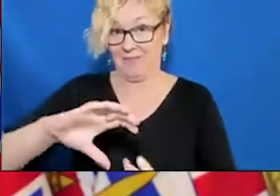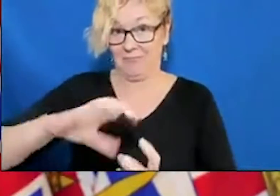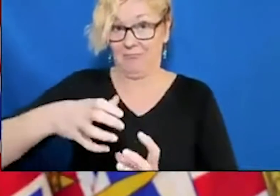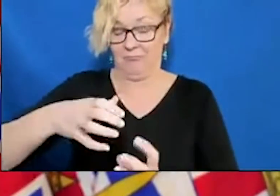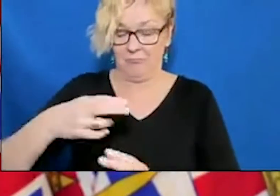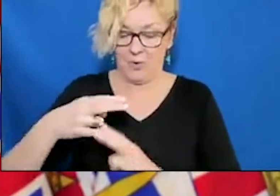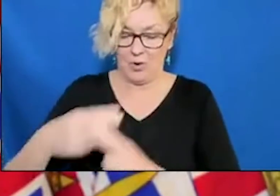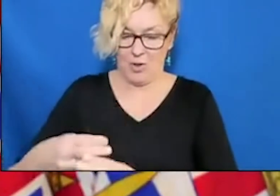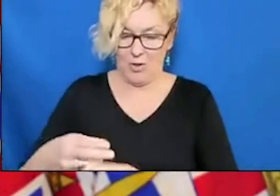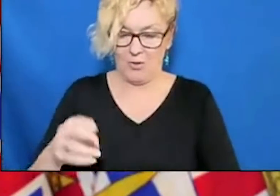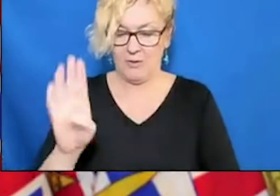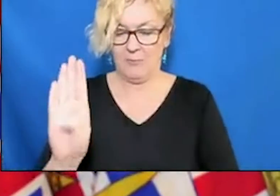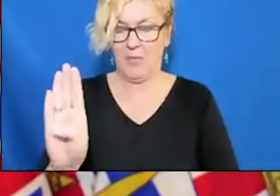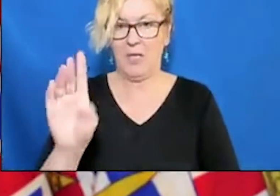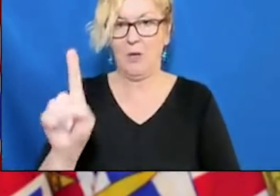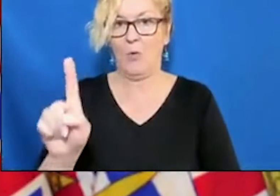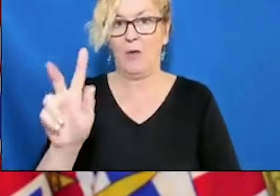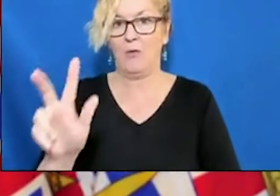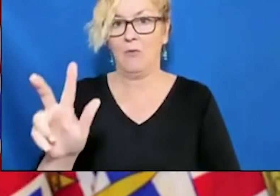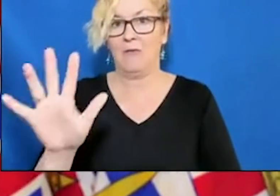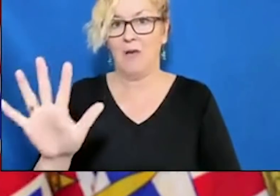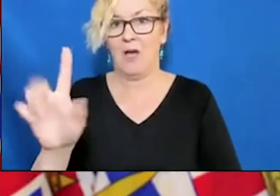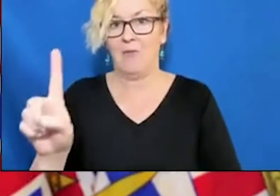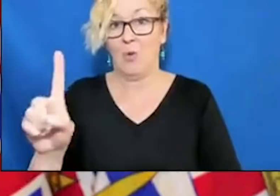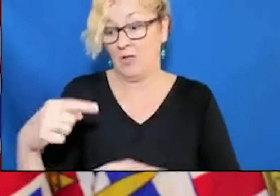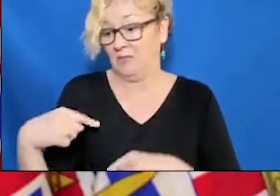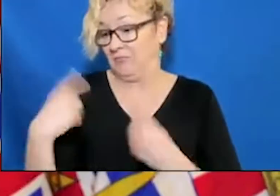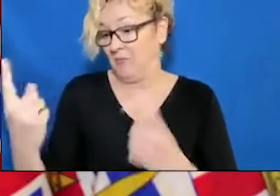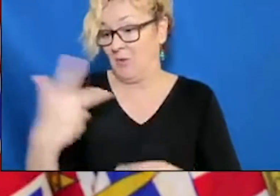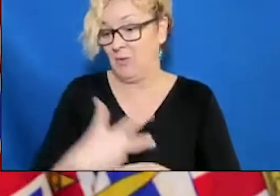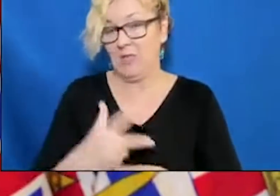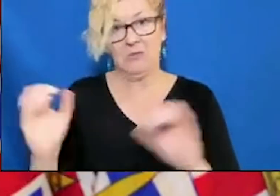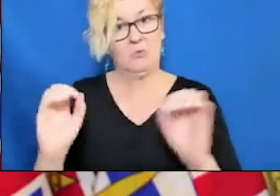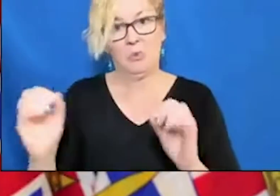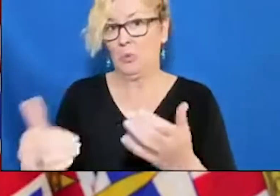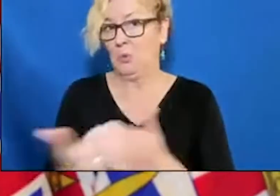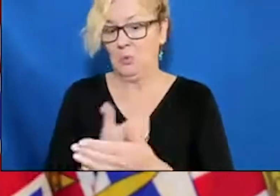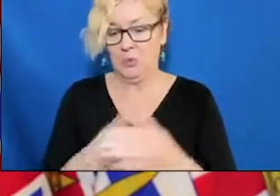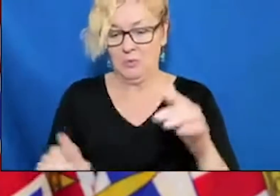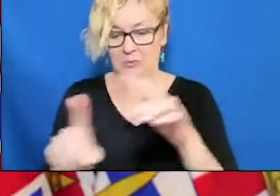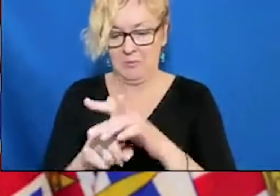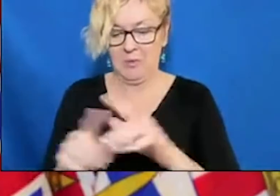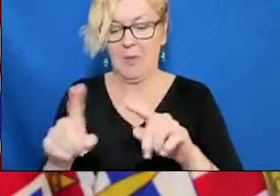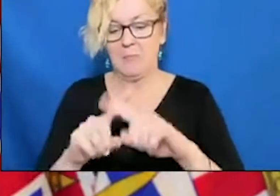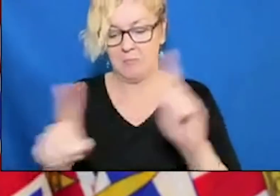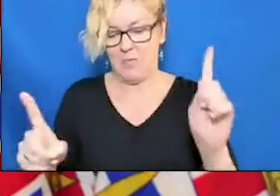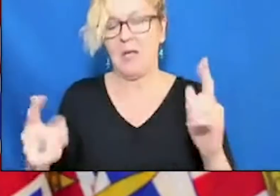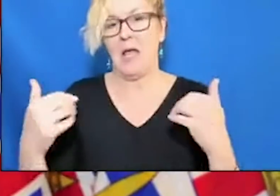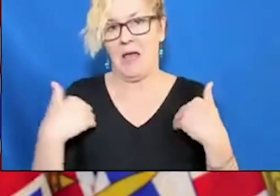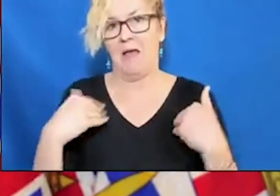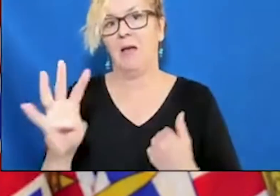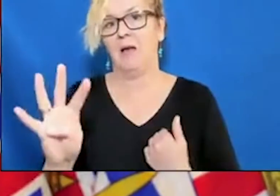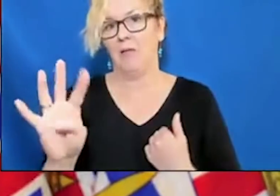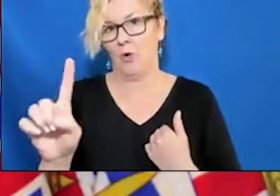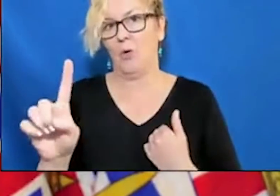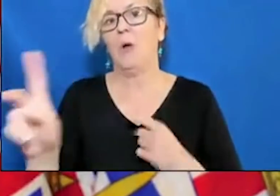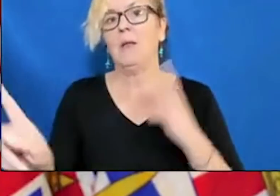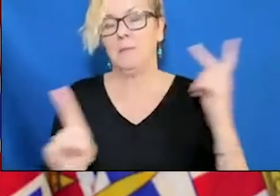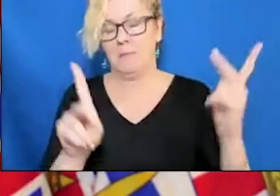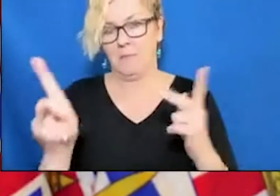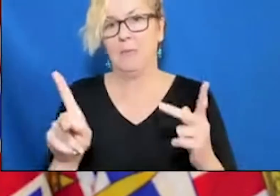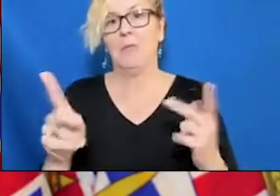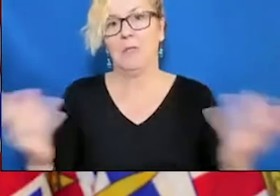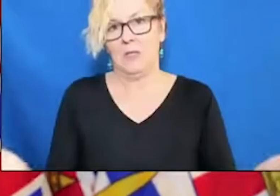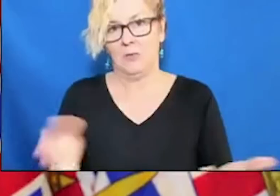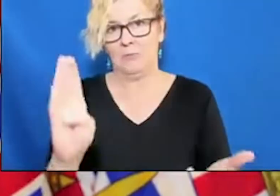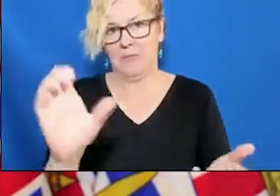B1351, with no new cases of that variant. But we have had an increase in the P1, the variant that's associated with